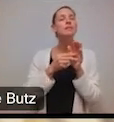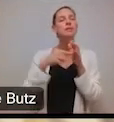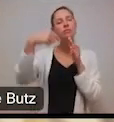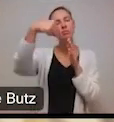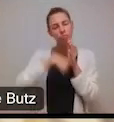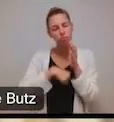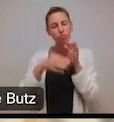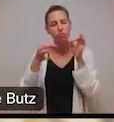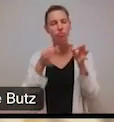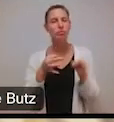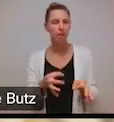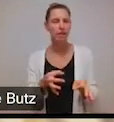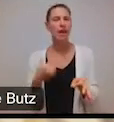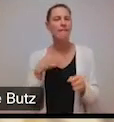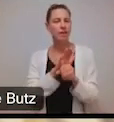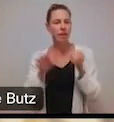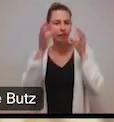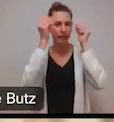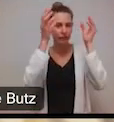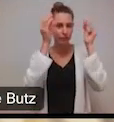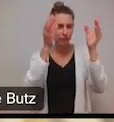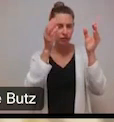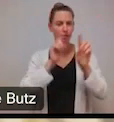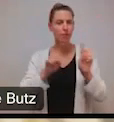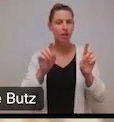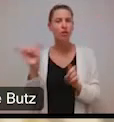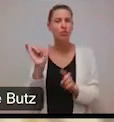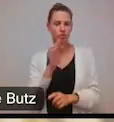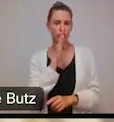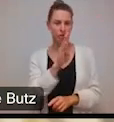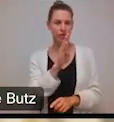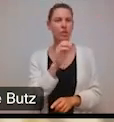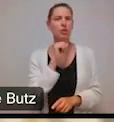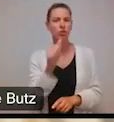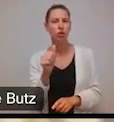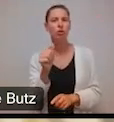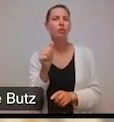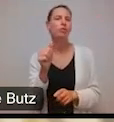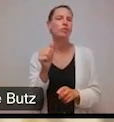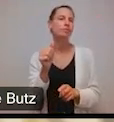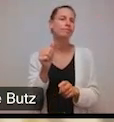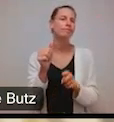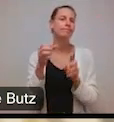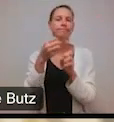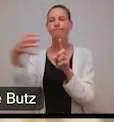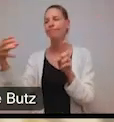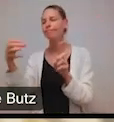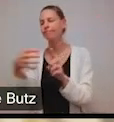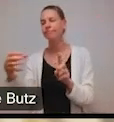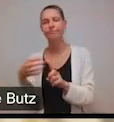the recipient needs, but it's straightforward. You're not adding a lot of extra information that the recipient doesn't